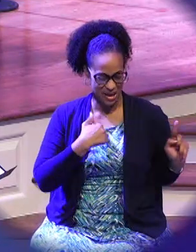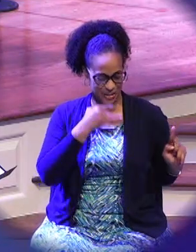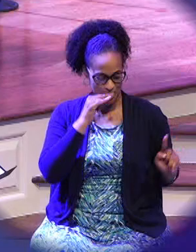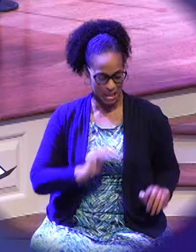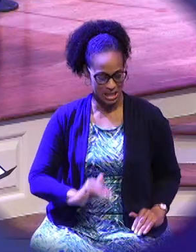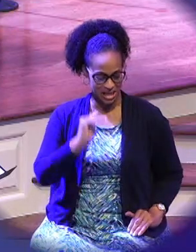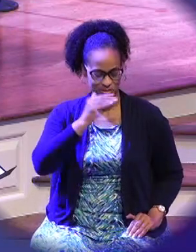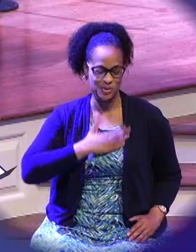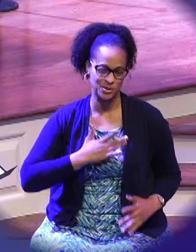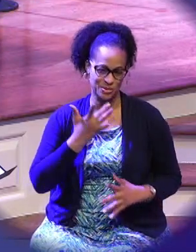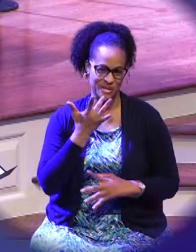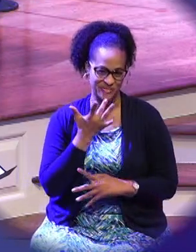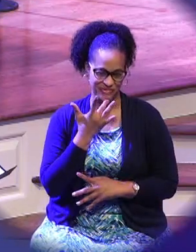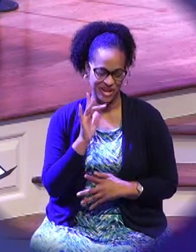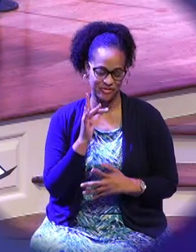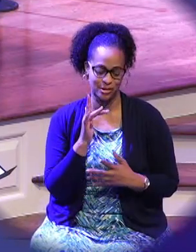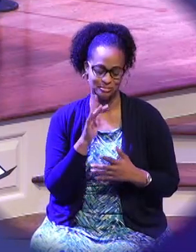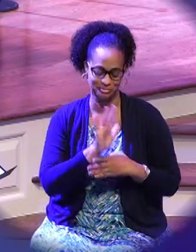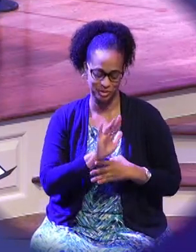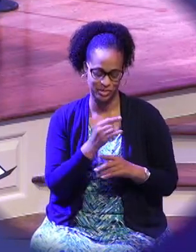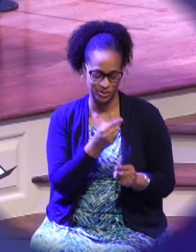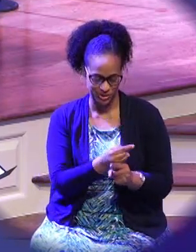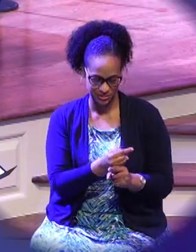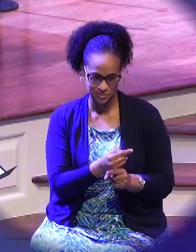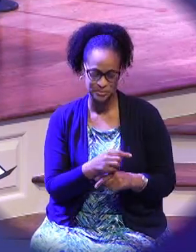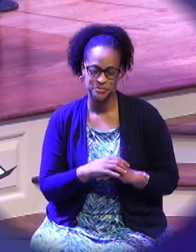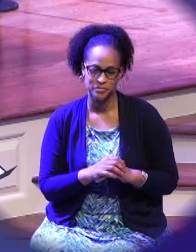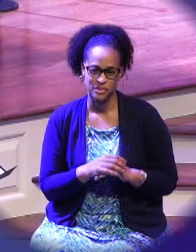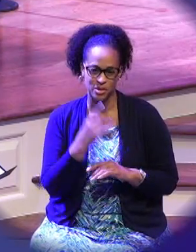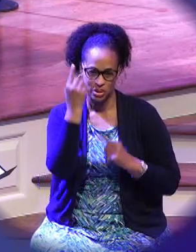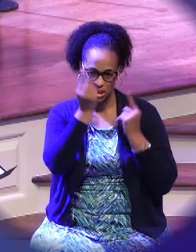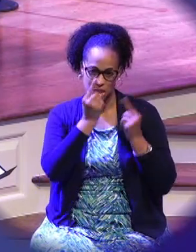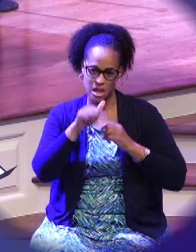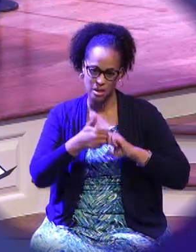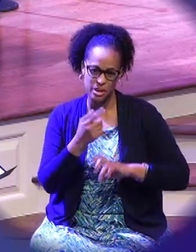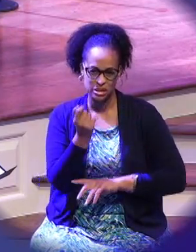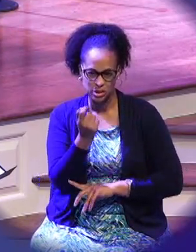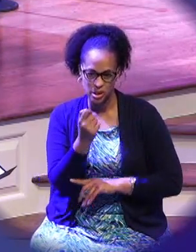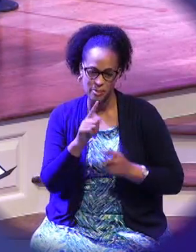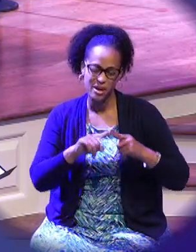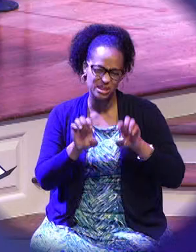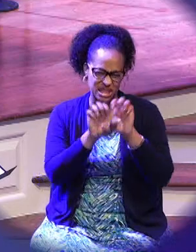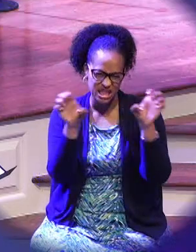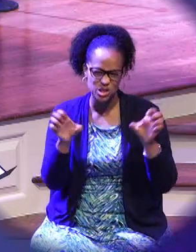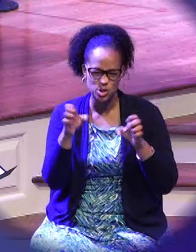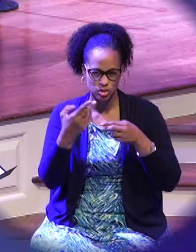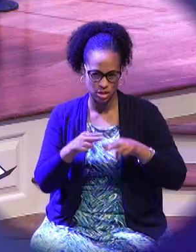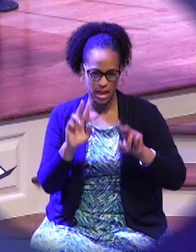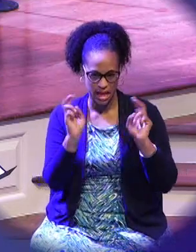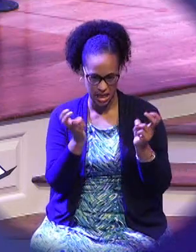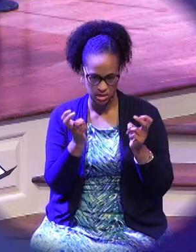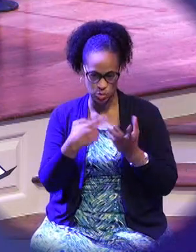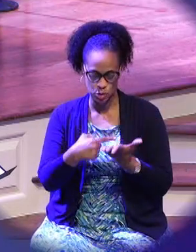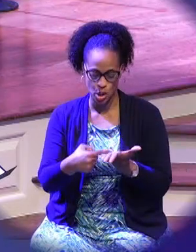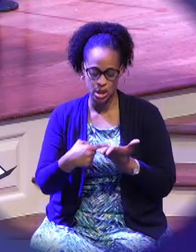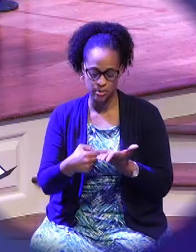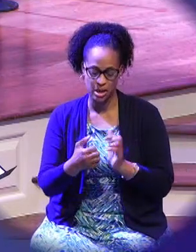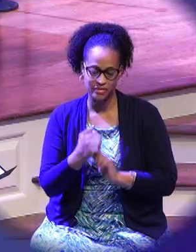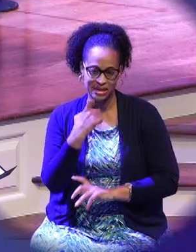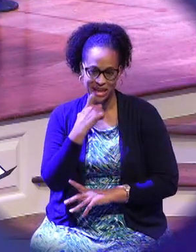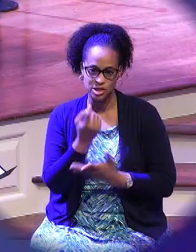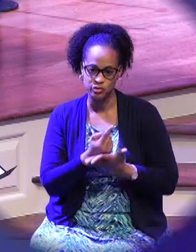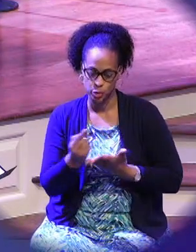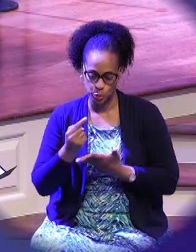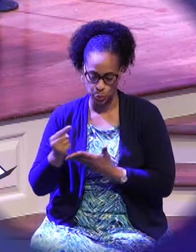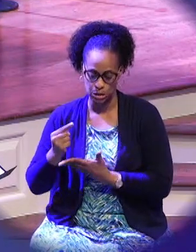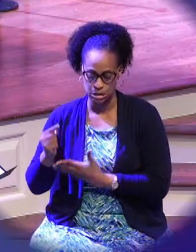so those are my favorite movies, right? And it made me think about a little bit about Easter eggs. That's what we've been talking about over the last few weeks.